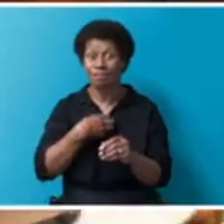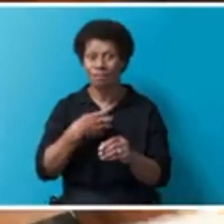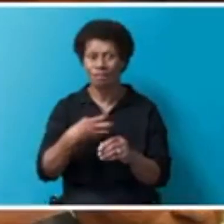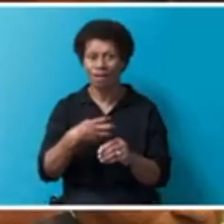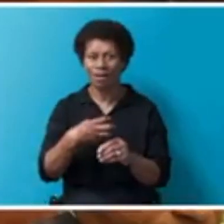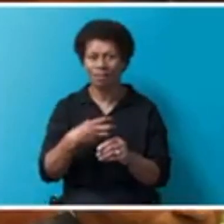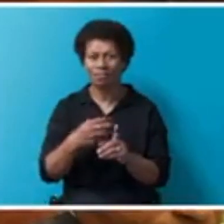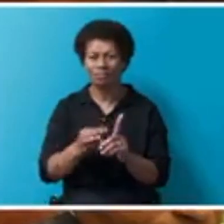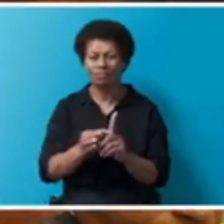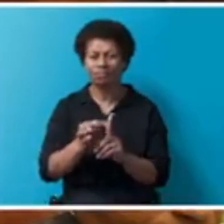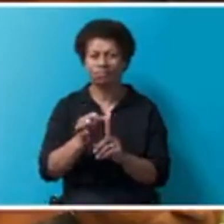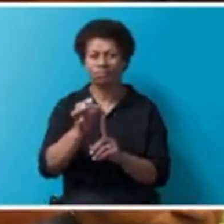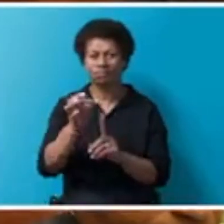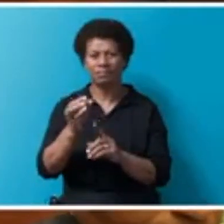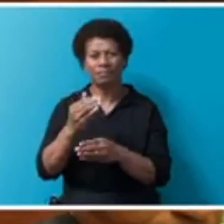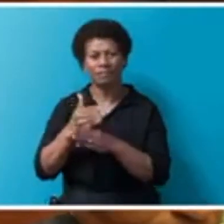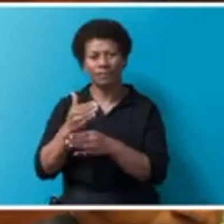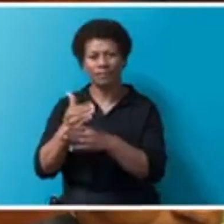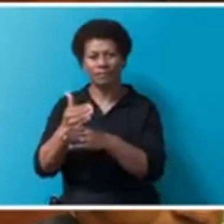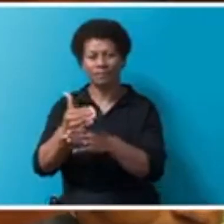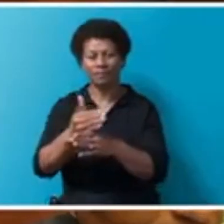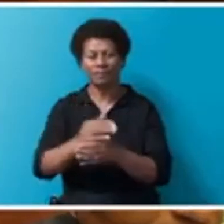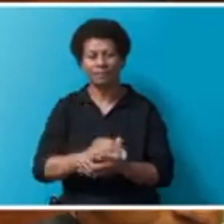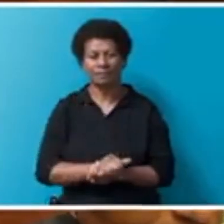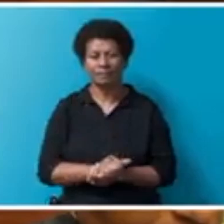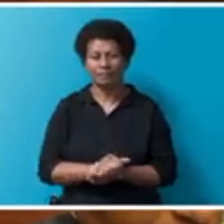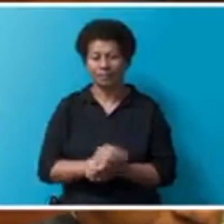new careers. The budget's